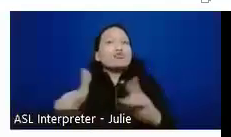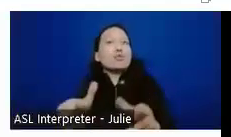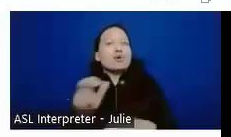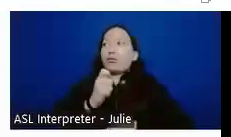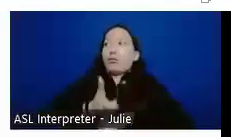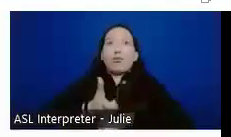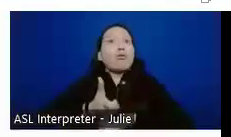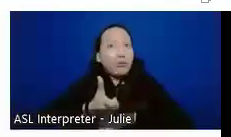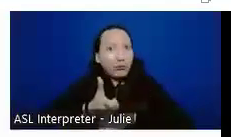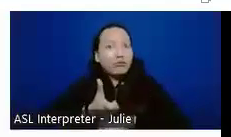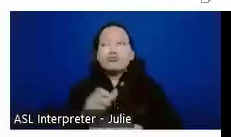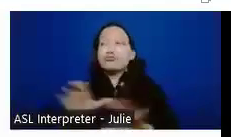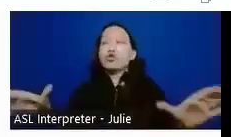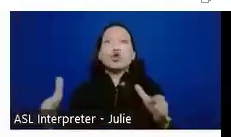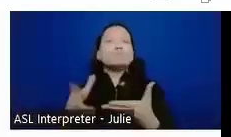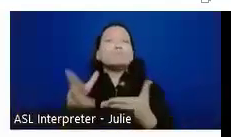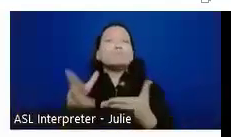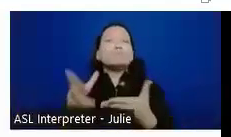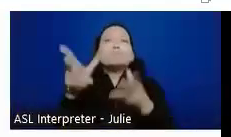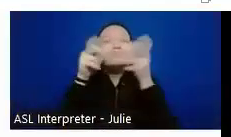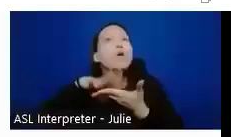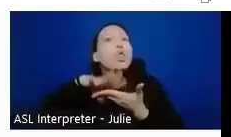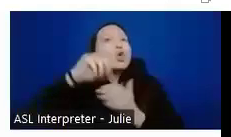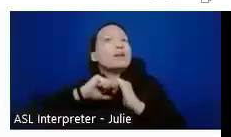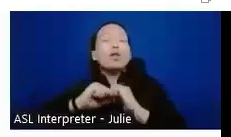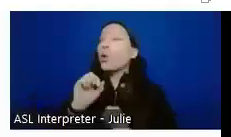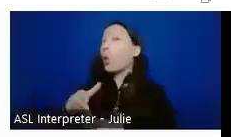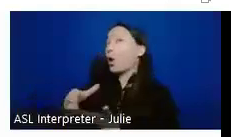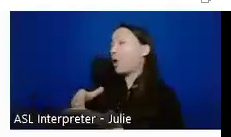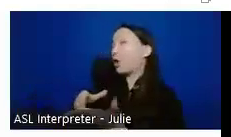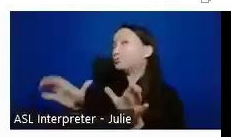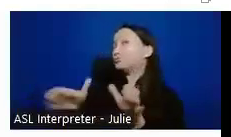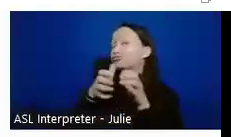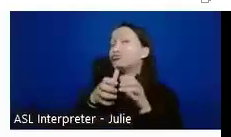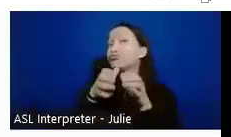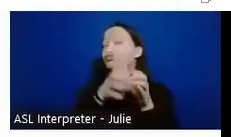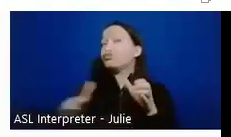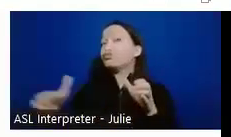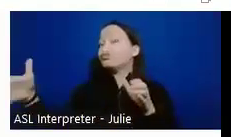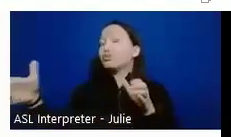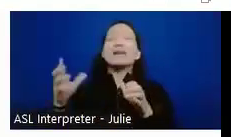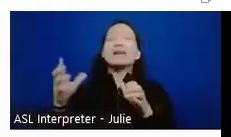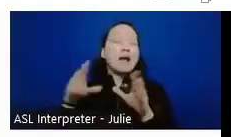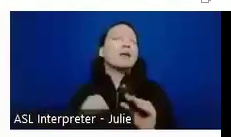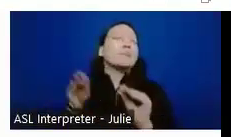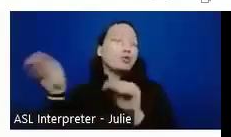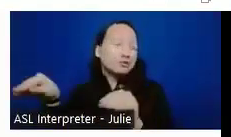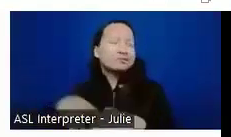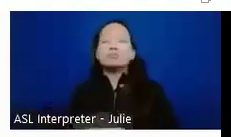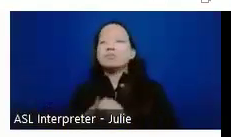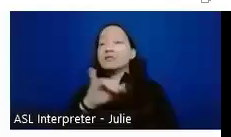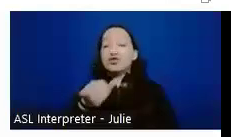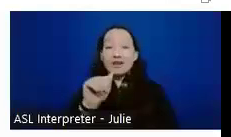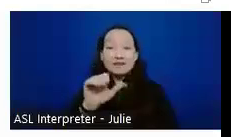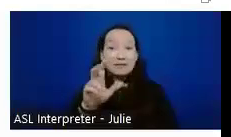setting where a group can learn them together, or a portion of it might be done in the classroom and then you move to another place. Jasmine